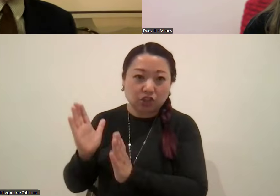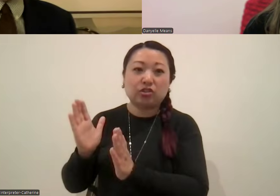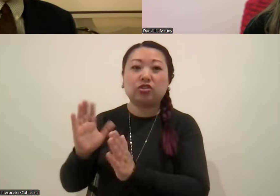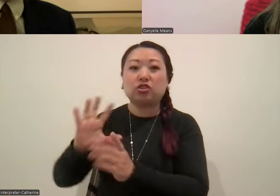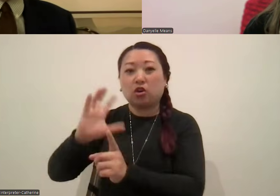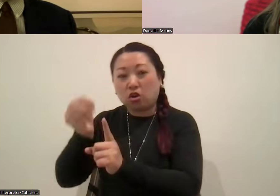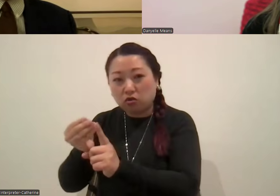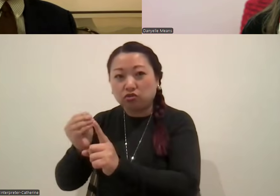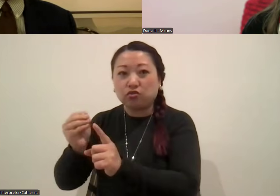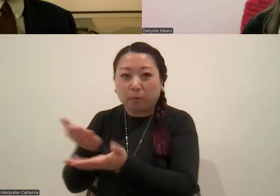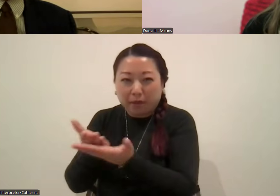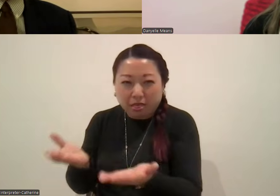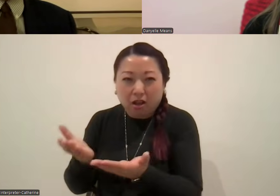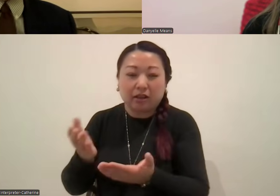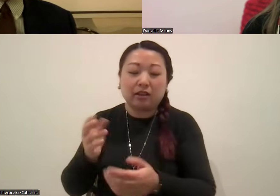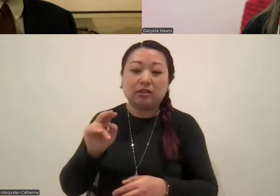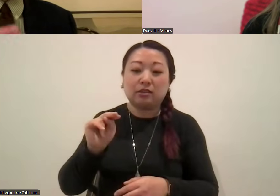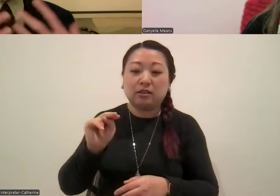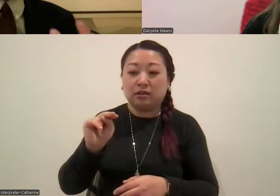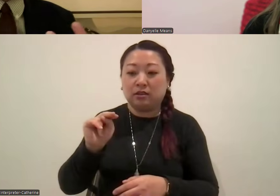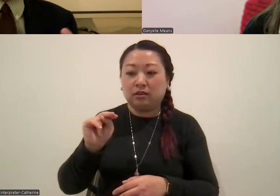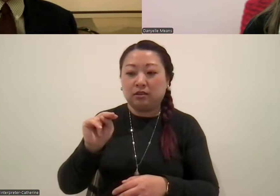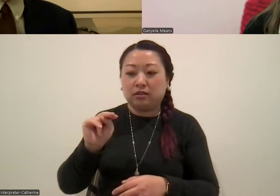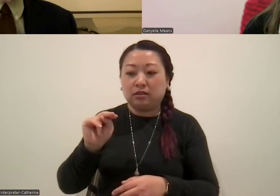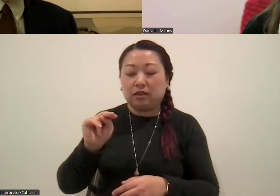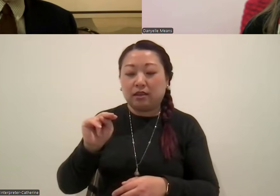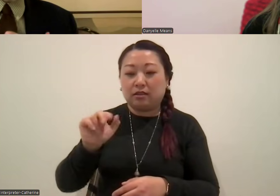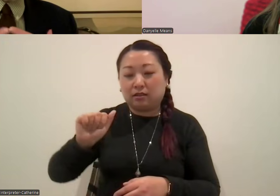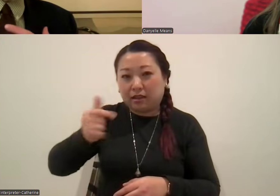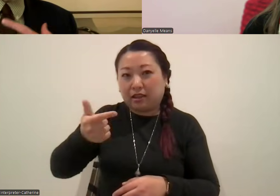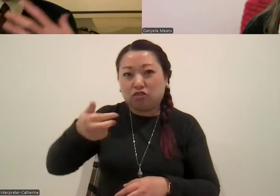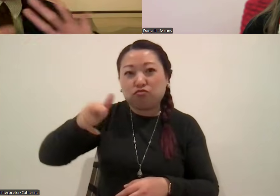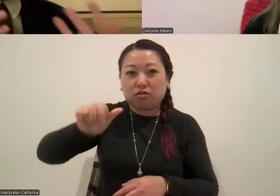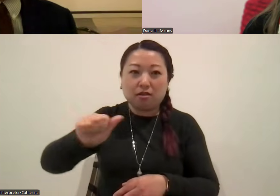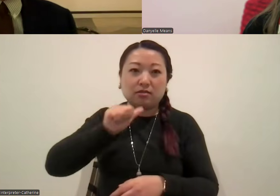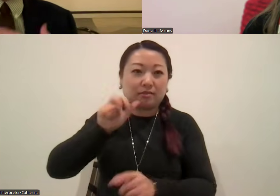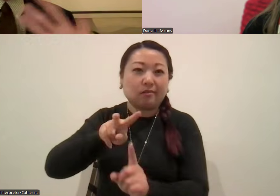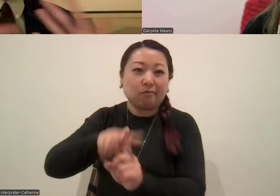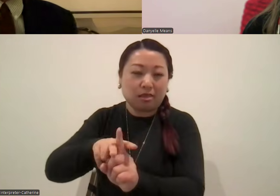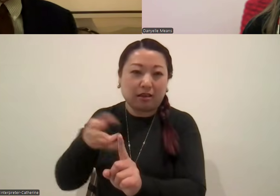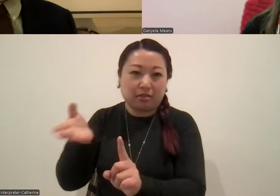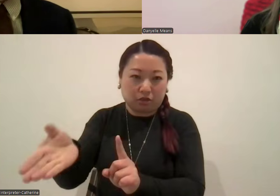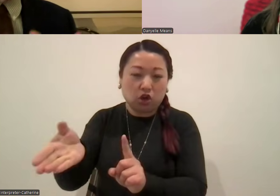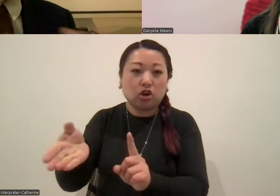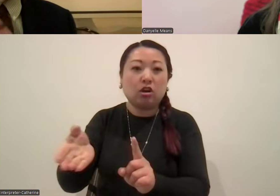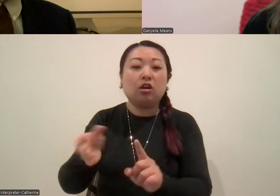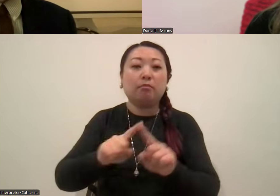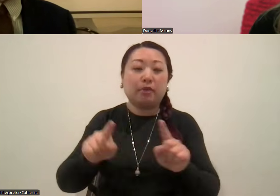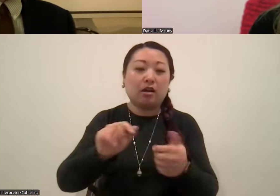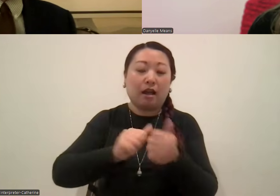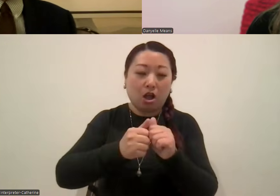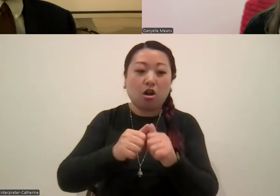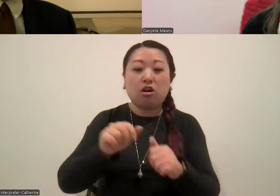apply. So how do you see NAGPRA really driving, and not just NAGPRA, but these conversations around